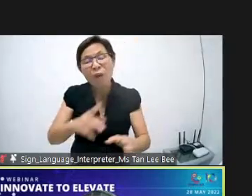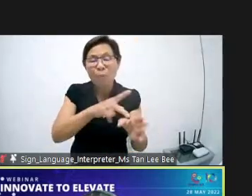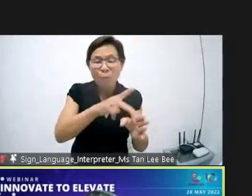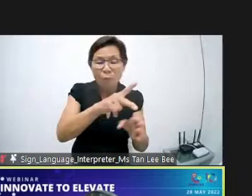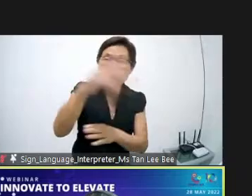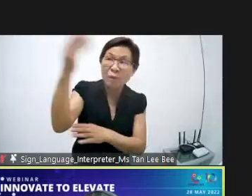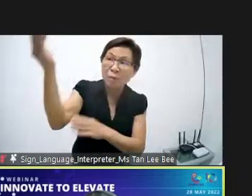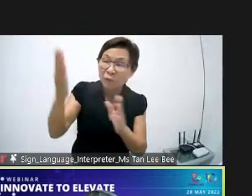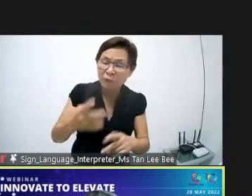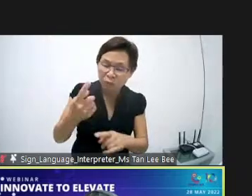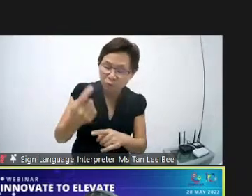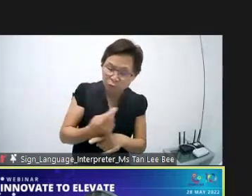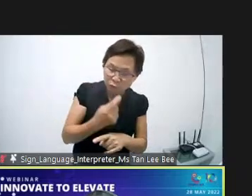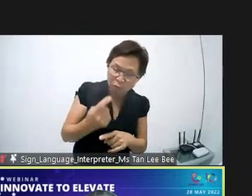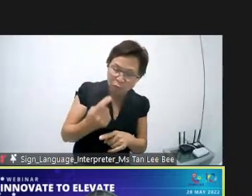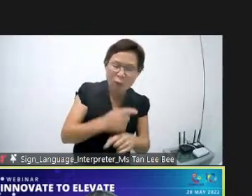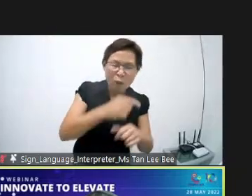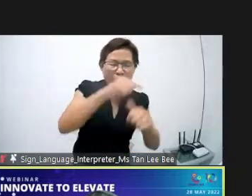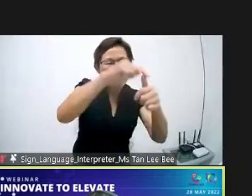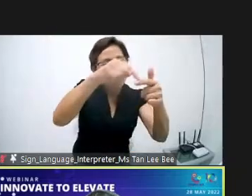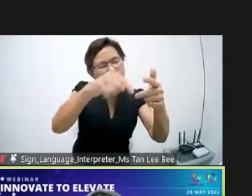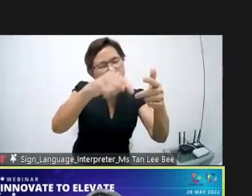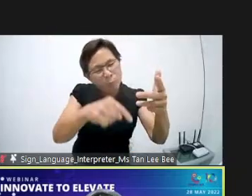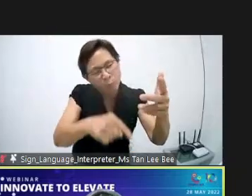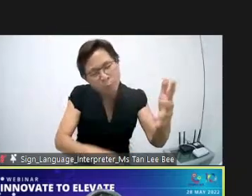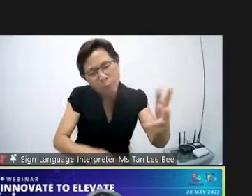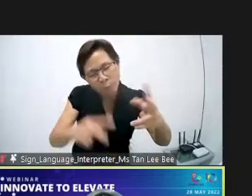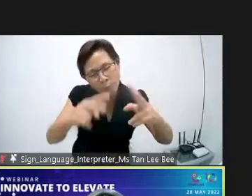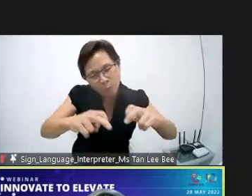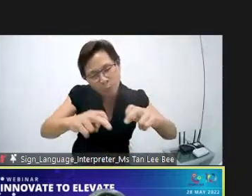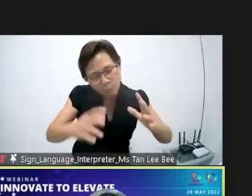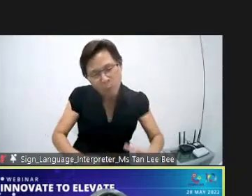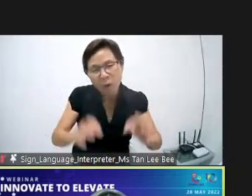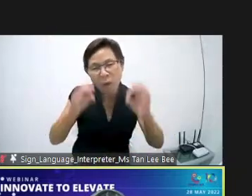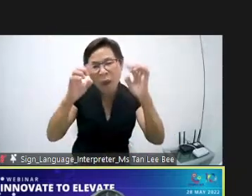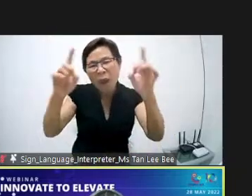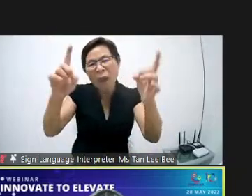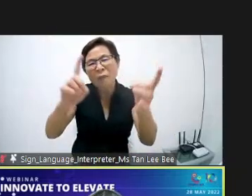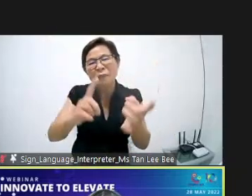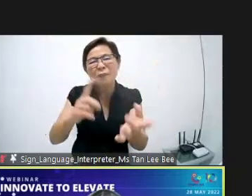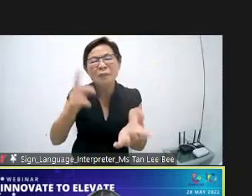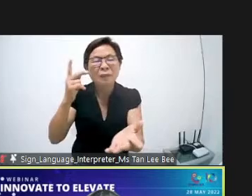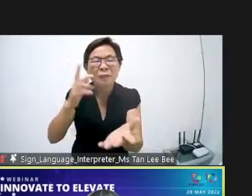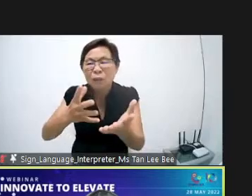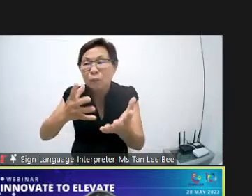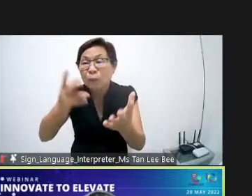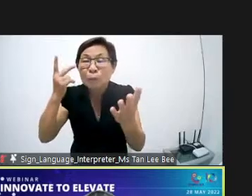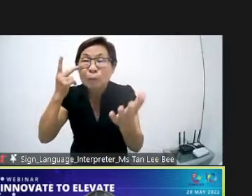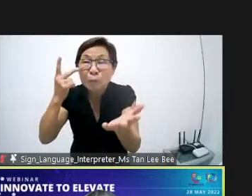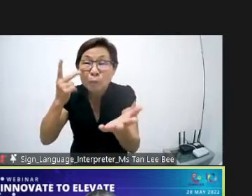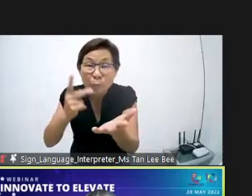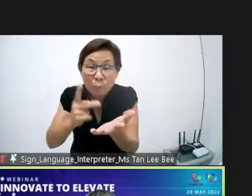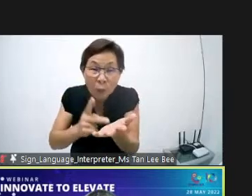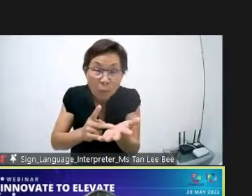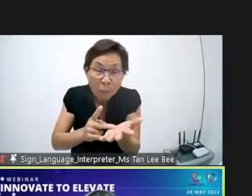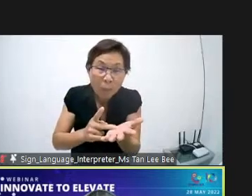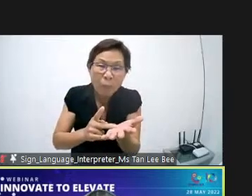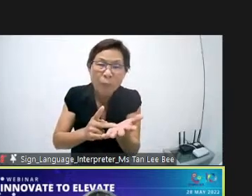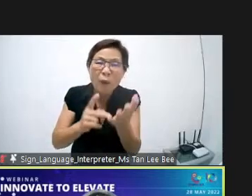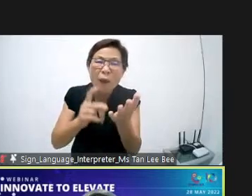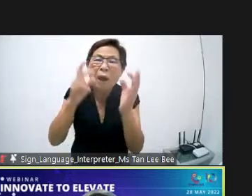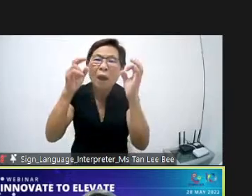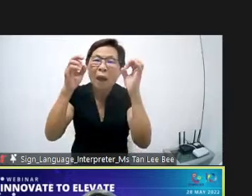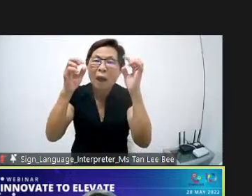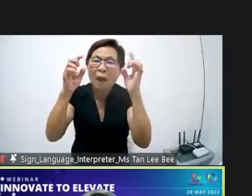lecturer, trainer, the list goes on, researcher and educational diagnostician. And he was also appointed as one of